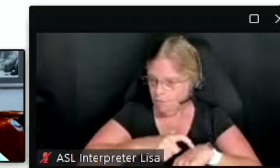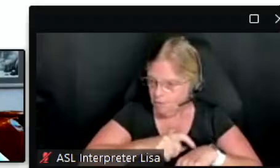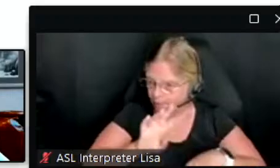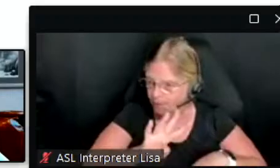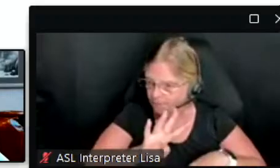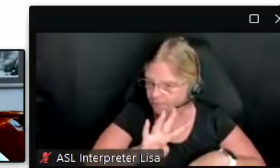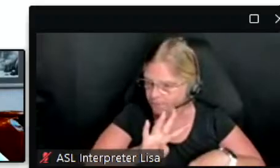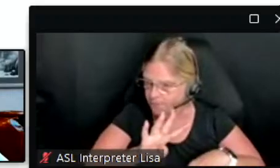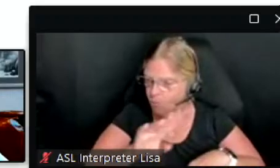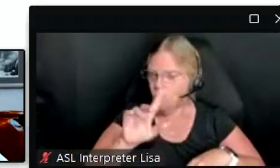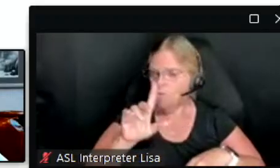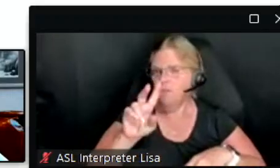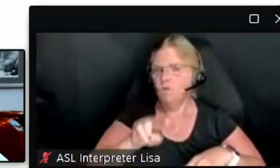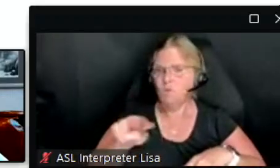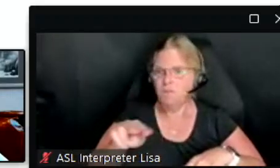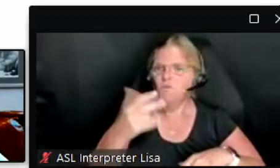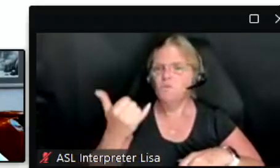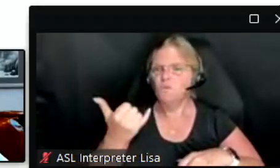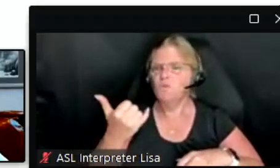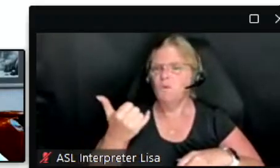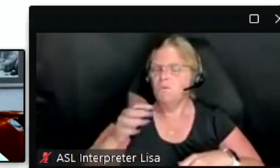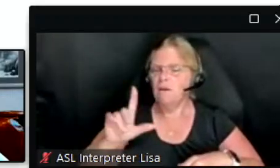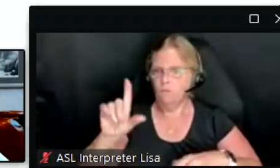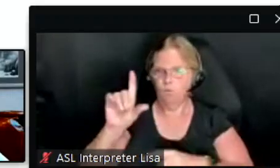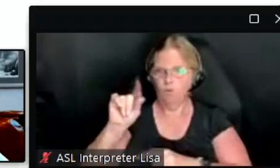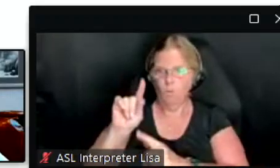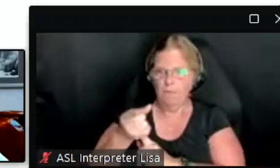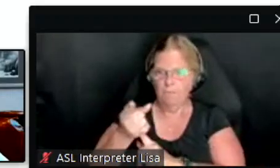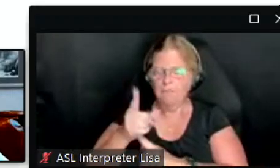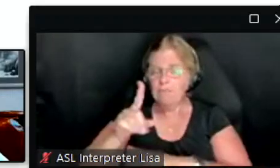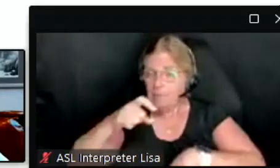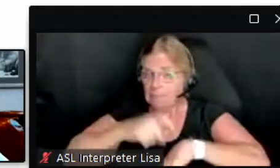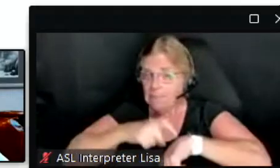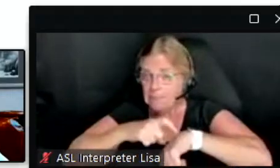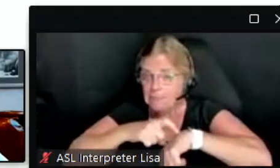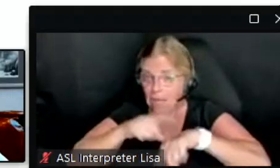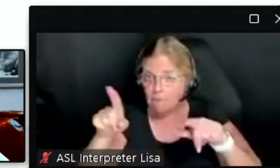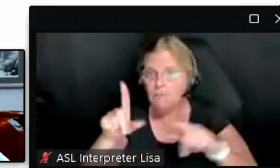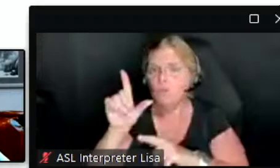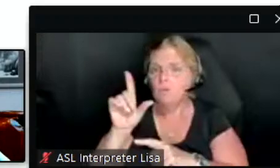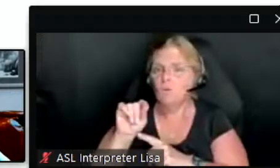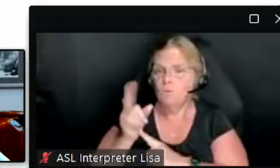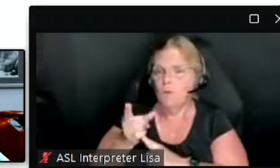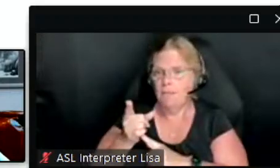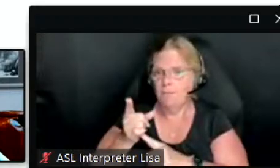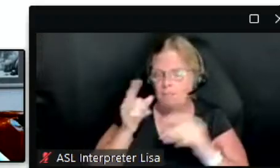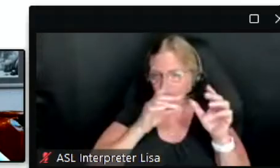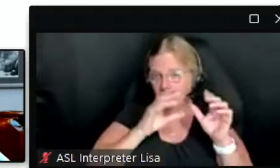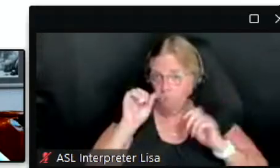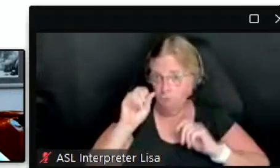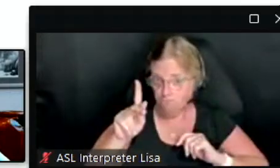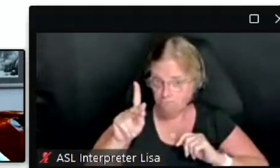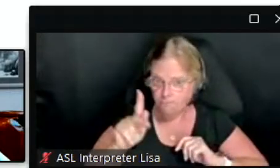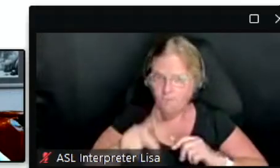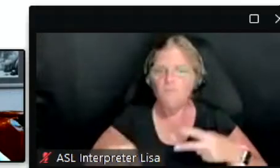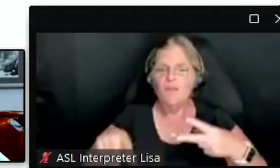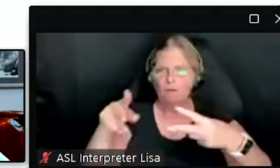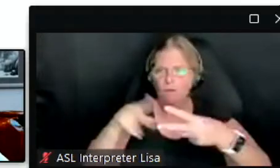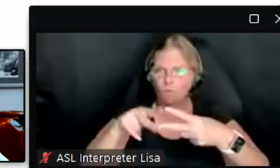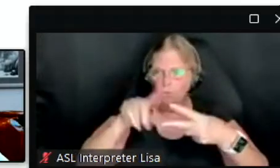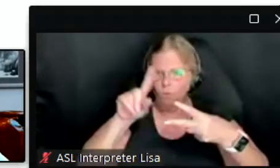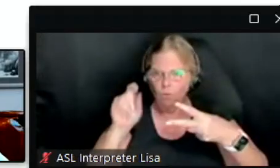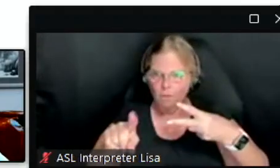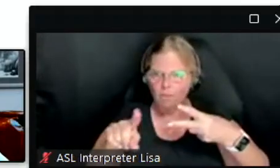20 minutes. Whoever is our timekeeper on the breakout rooms, 20 minutes in the breakout. Those two key questions: what